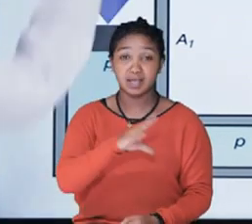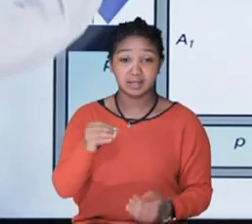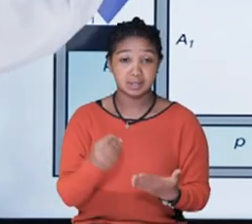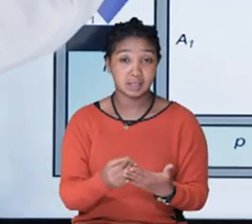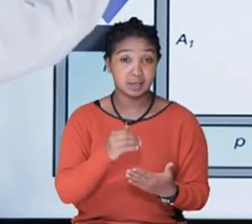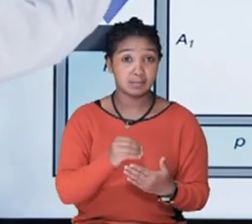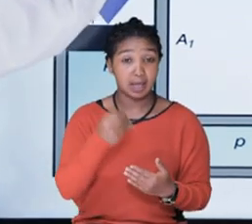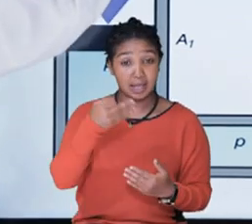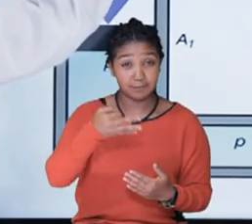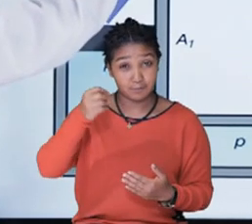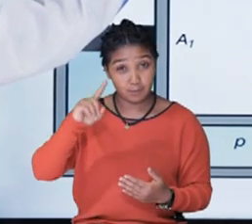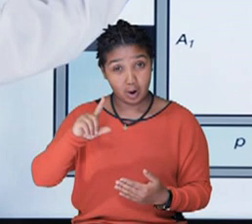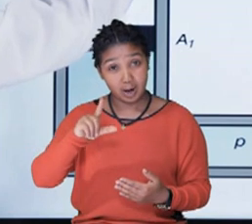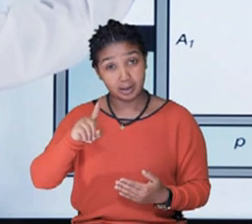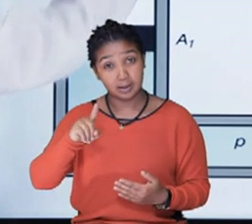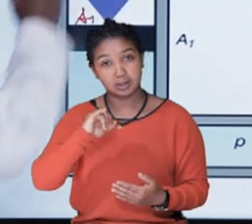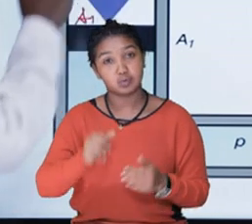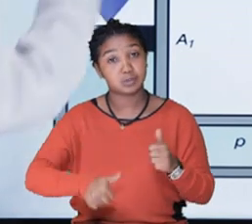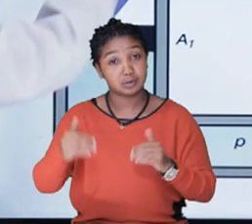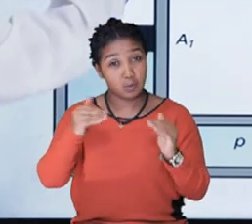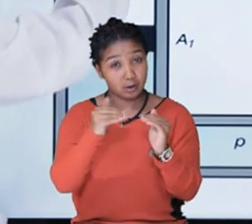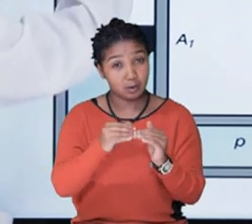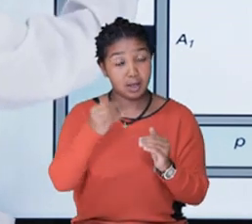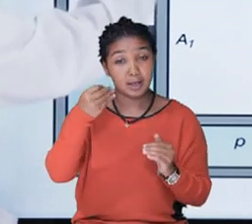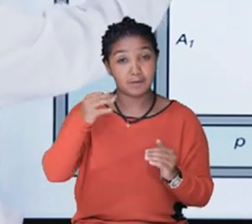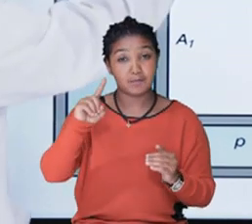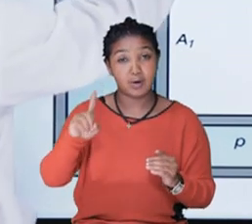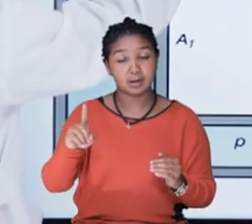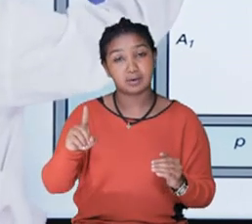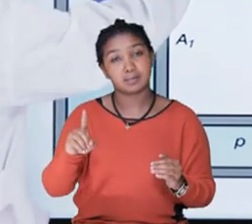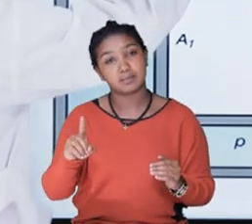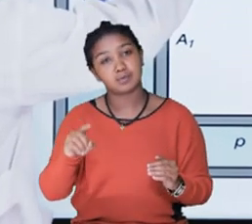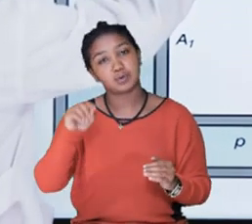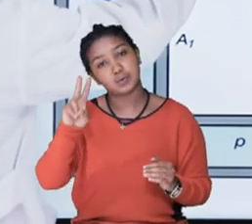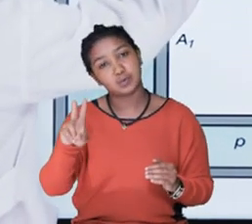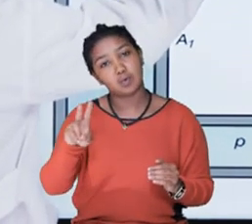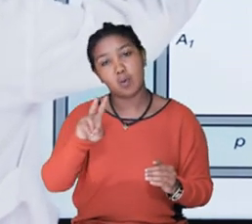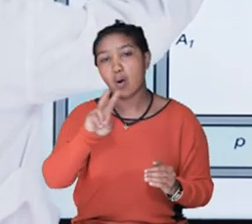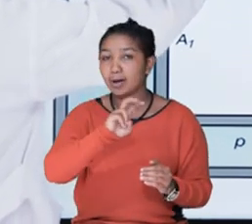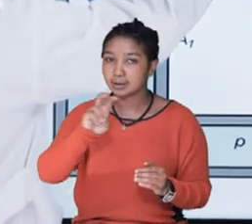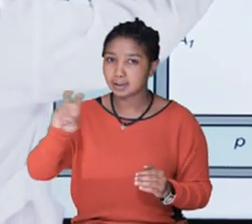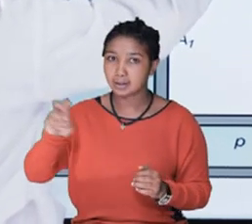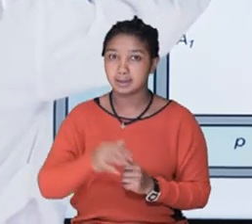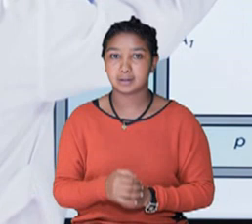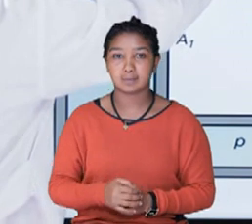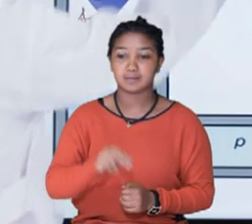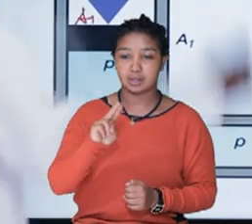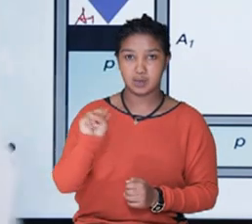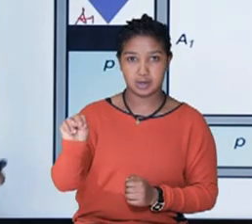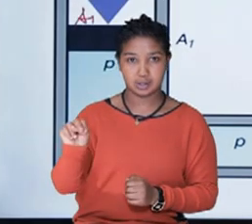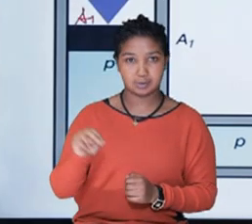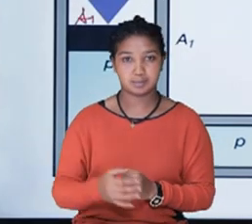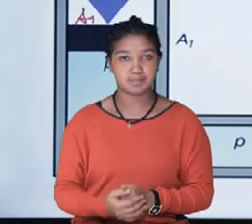And F1 is, let's say, which is equal to F1, let's say 200